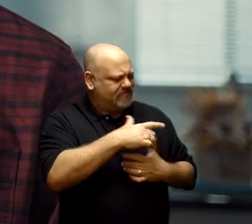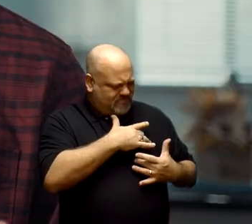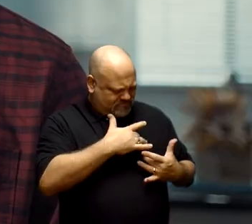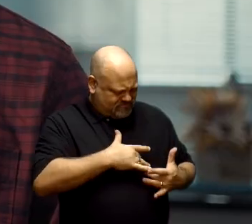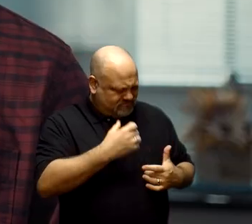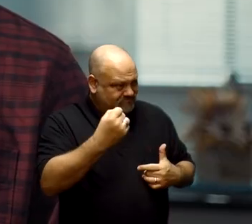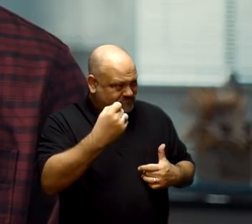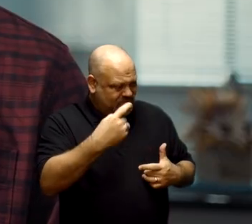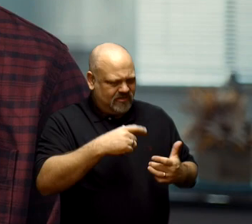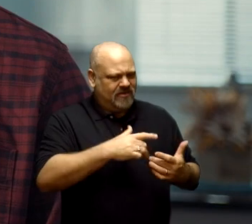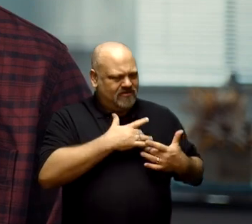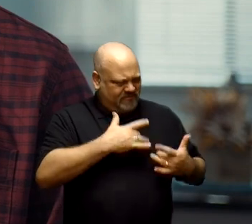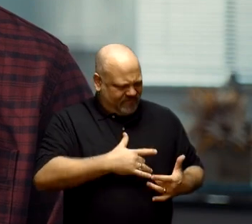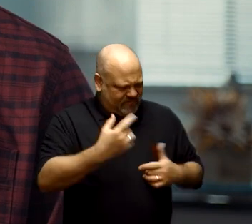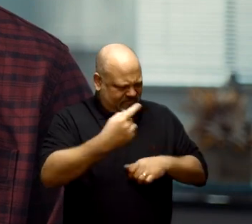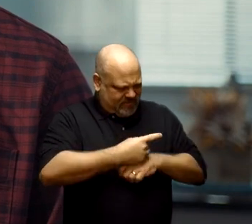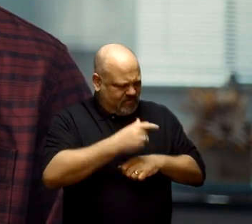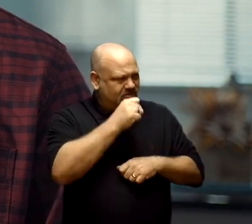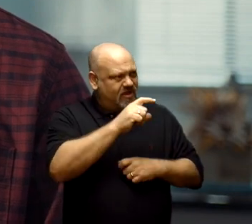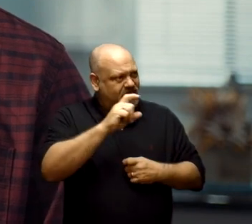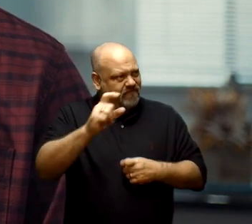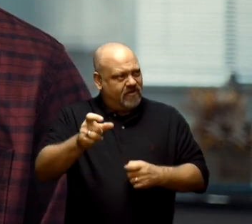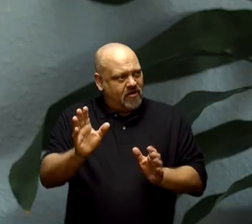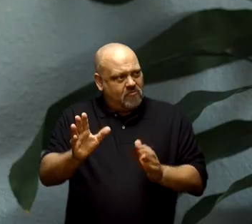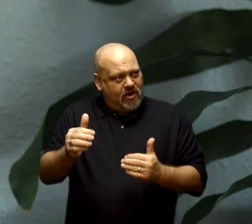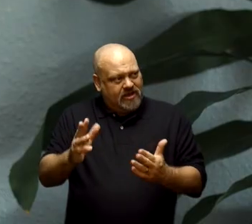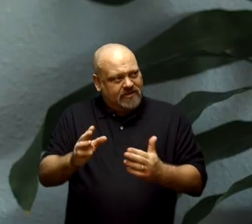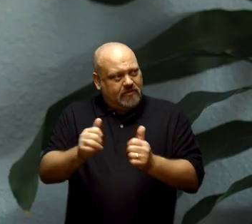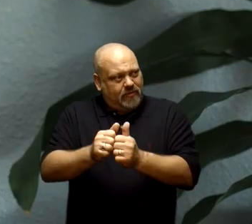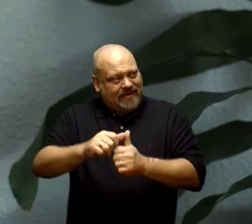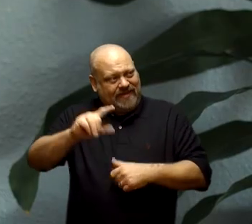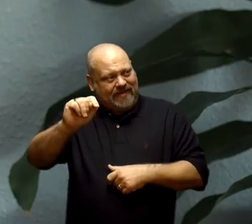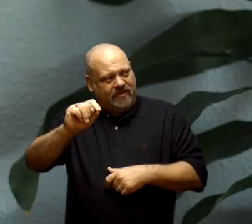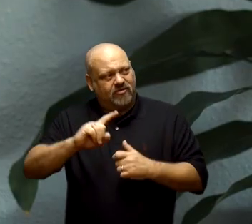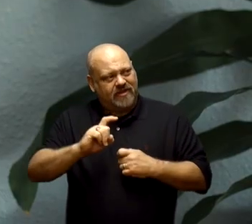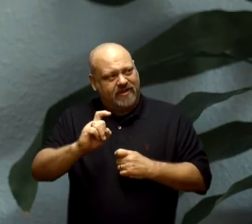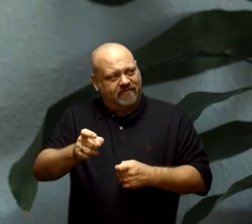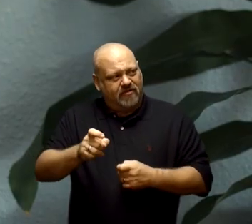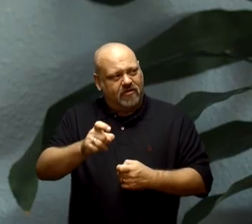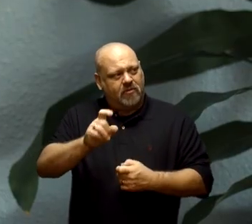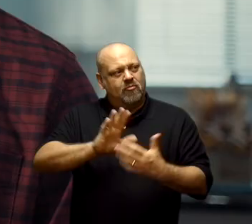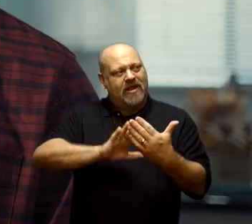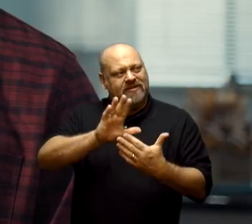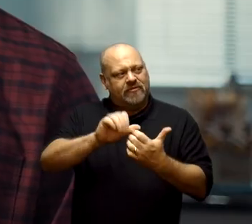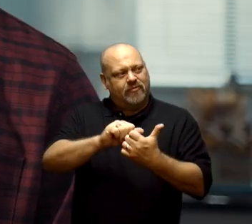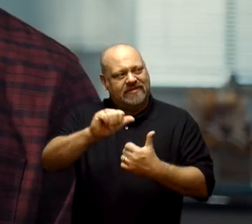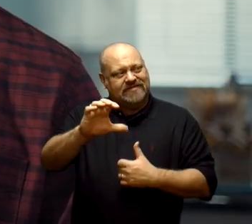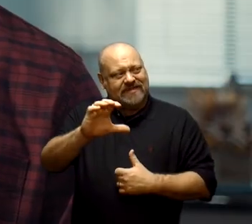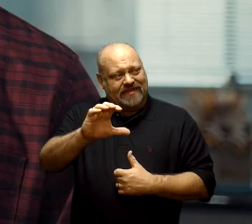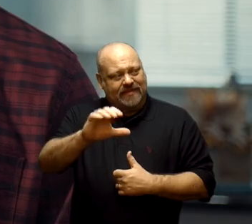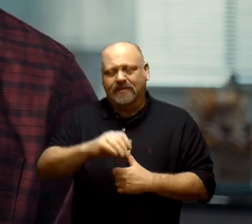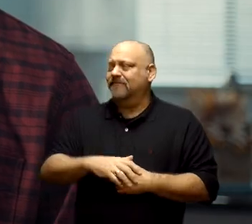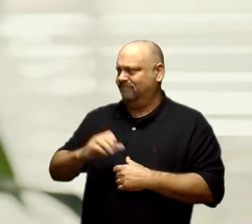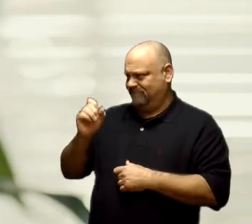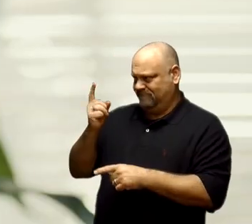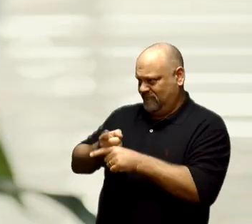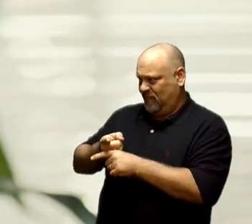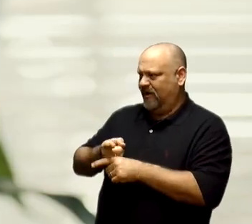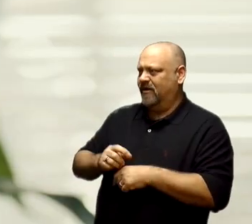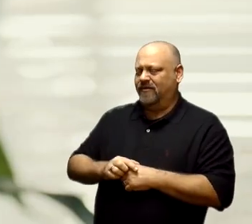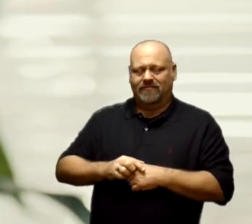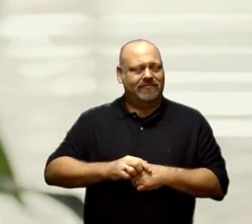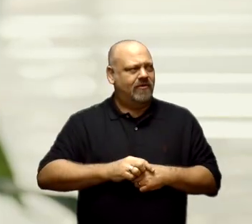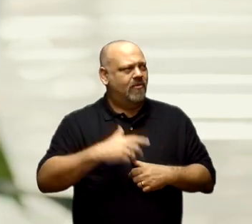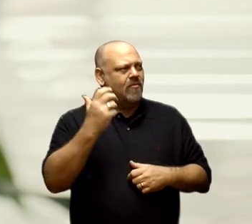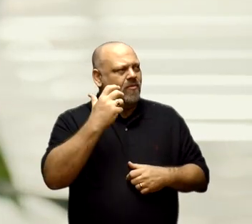You're giving her your presents with a C. That's what I said. Presents, not presents. Diabolical. Hey, honey.